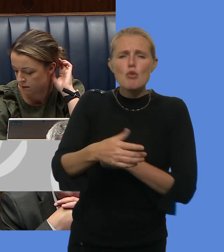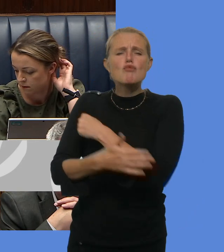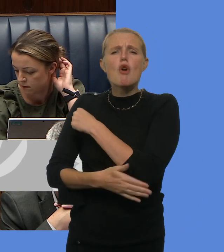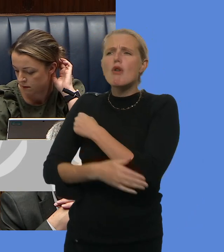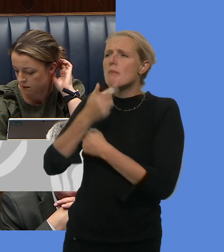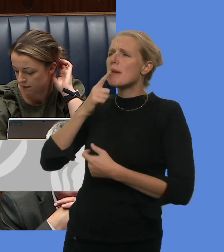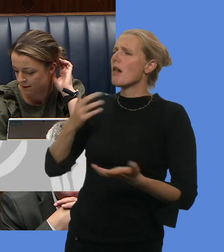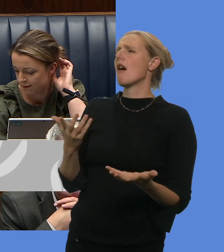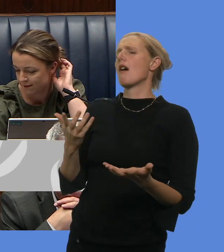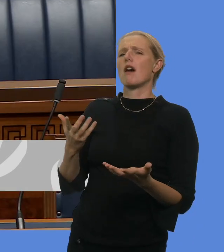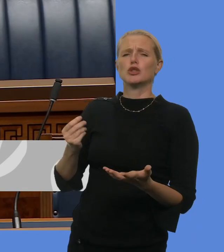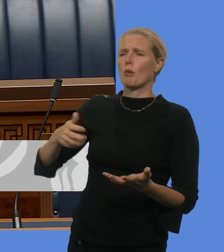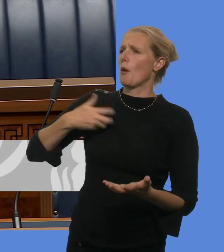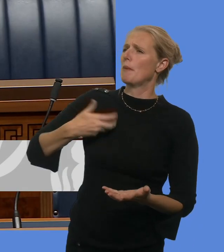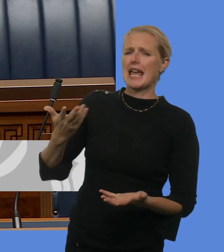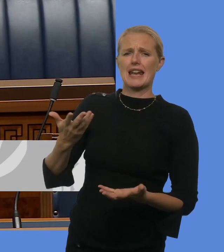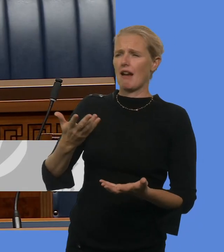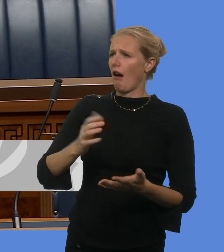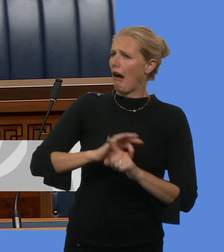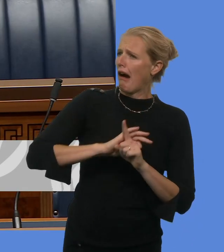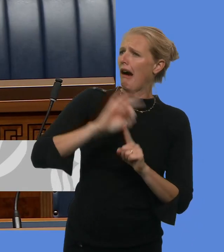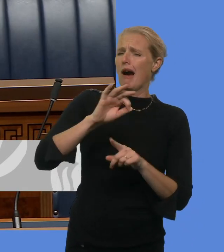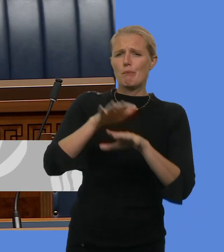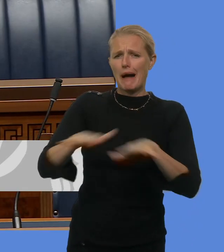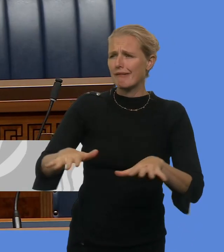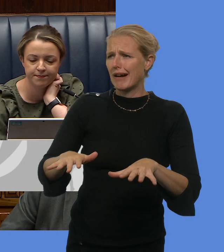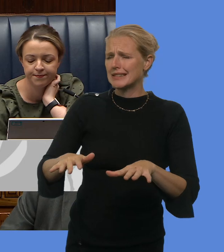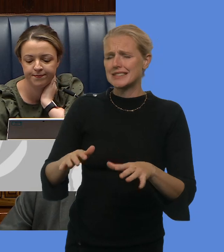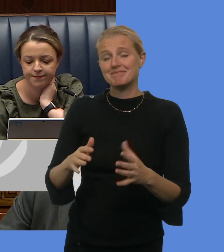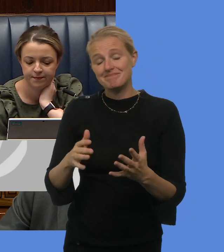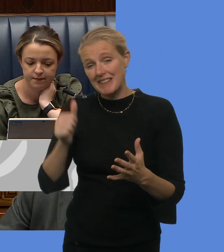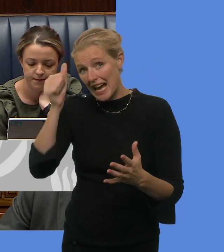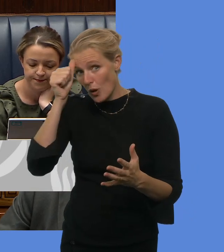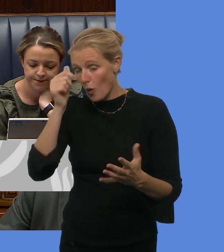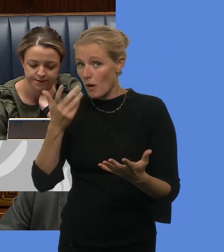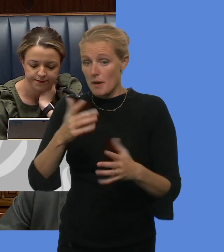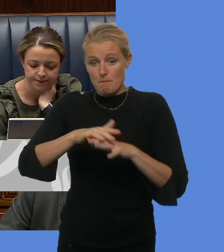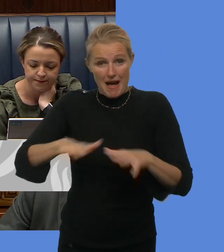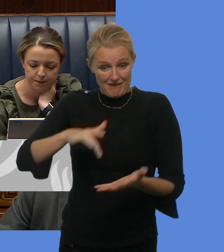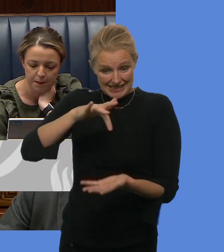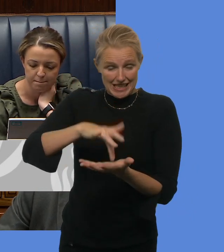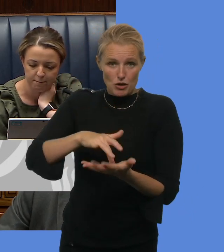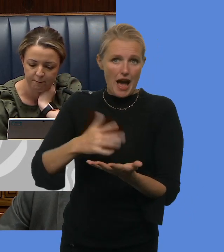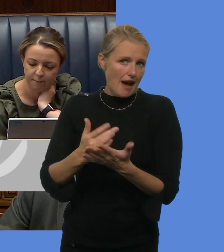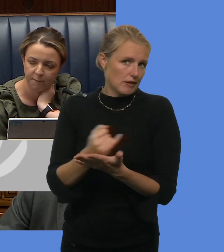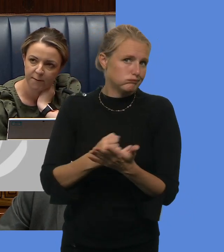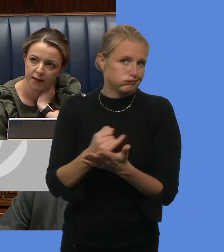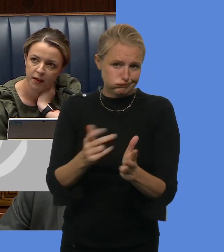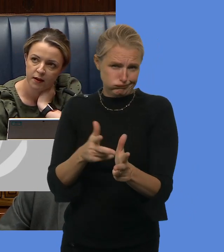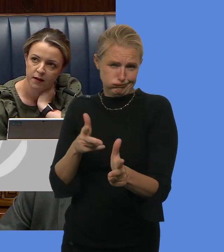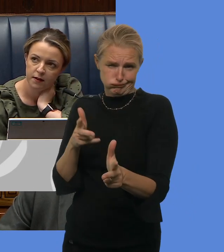what are you complaining about? But I do accept there has been traffic congestion in Belfast City Centre. We are reviewing it,